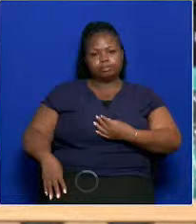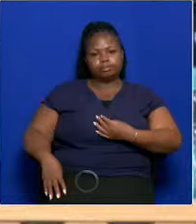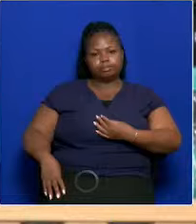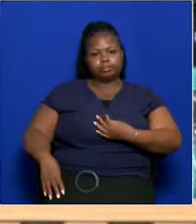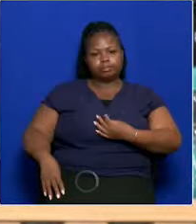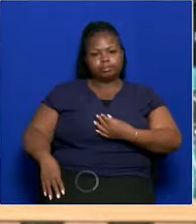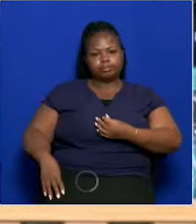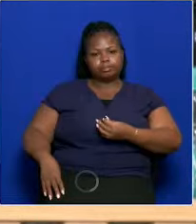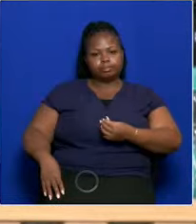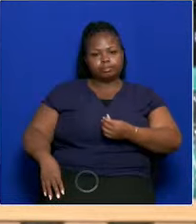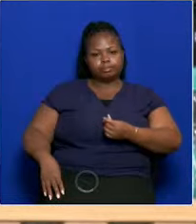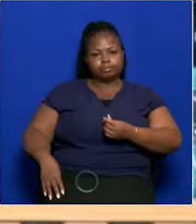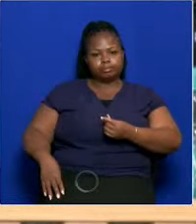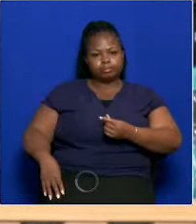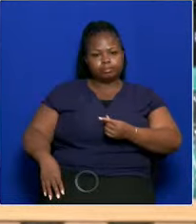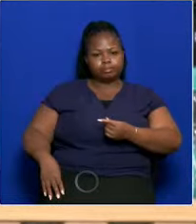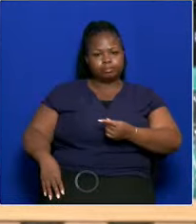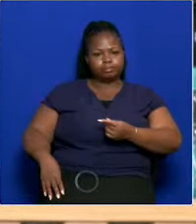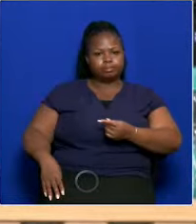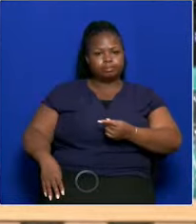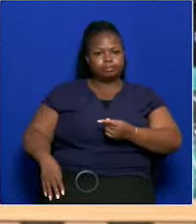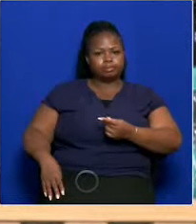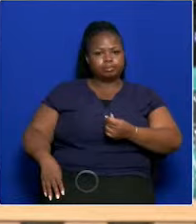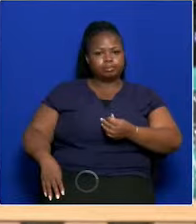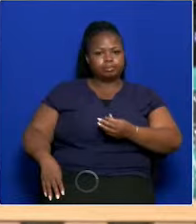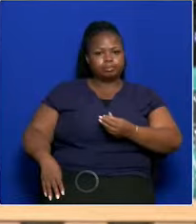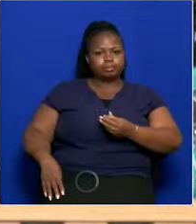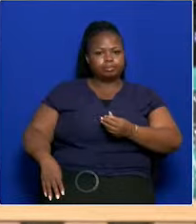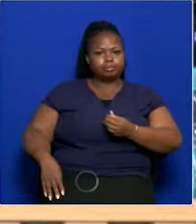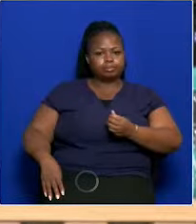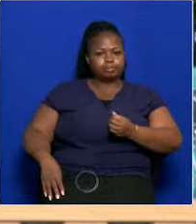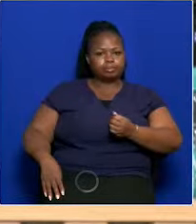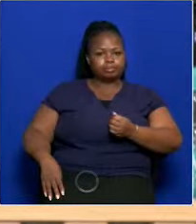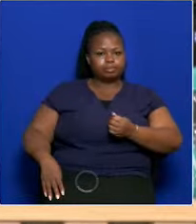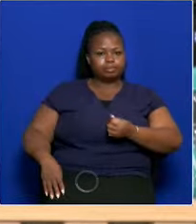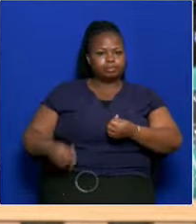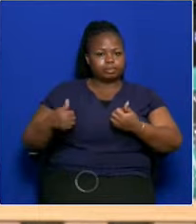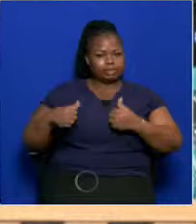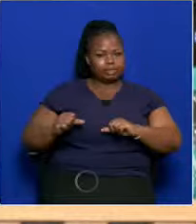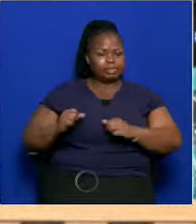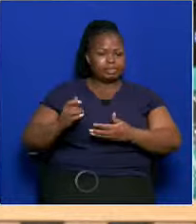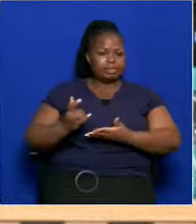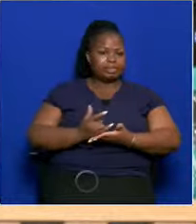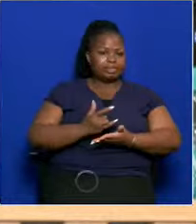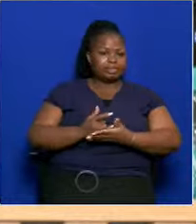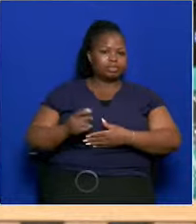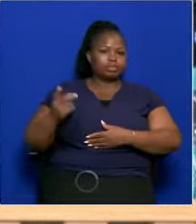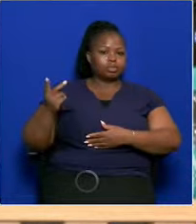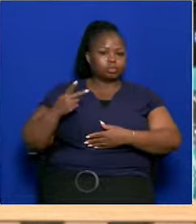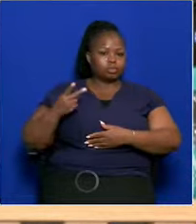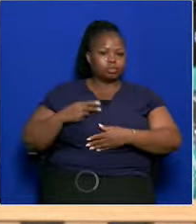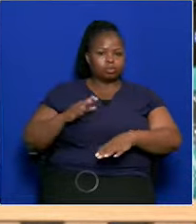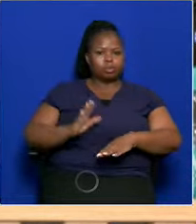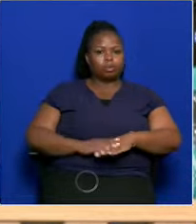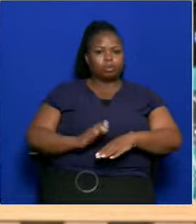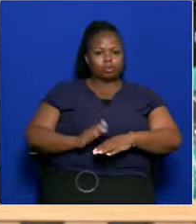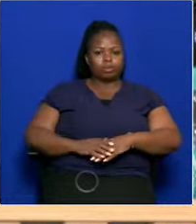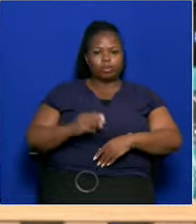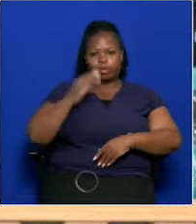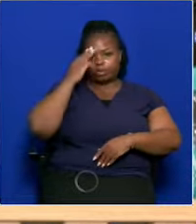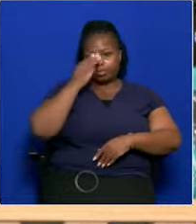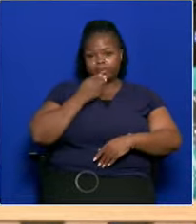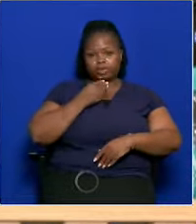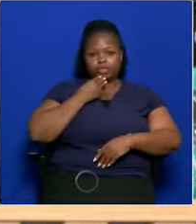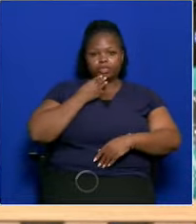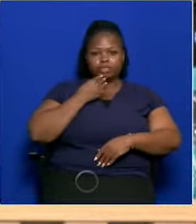He also then, in the next chat, you'll see he sends you more pictures of vehicles